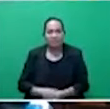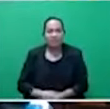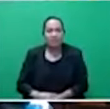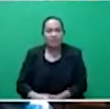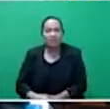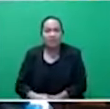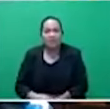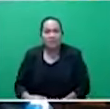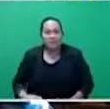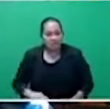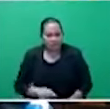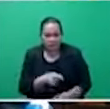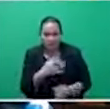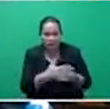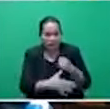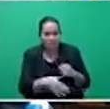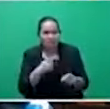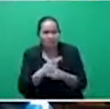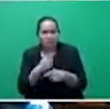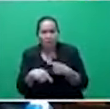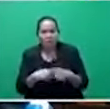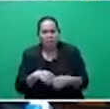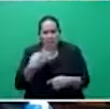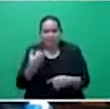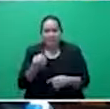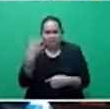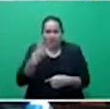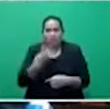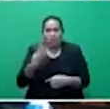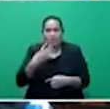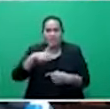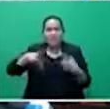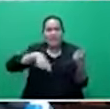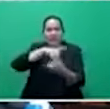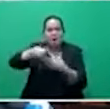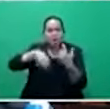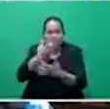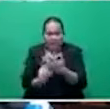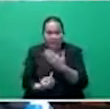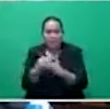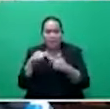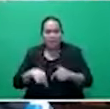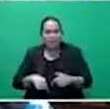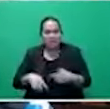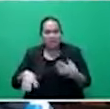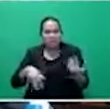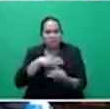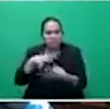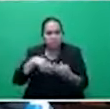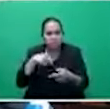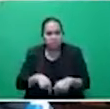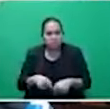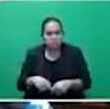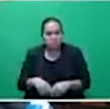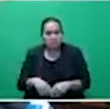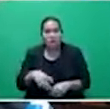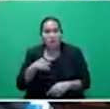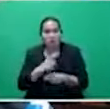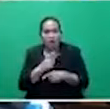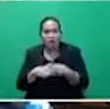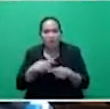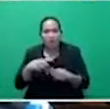the 14 cyclones we've had. Nobody talks about that. Nobody talks about the fact that Cyclone Winston wiped